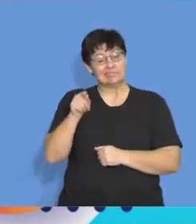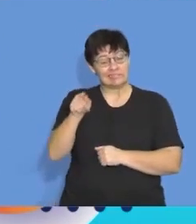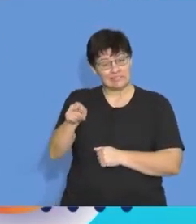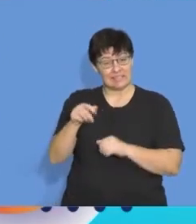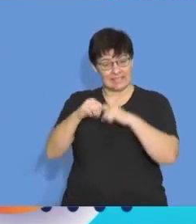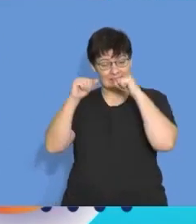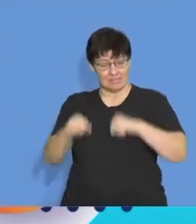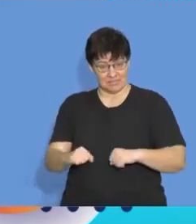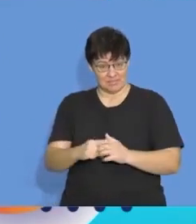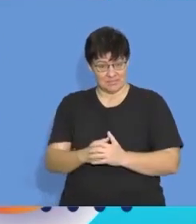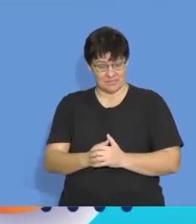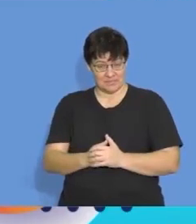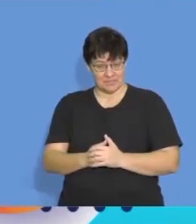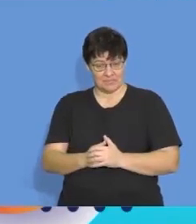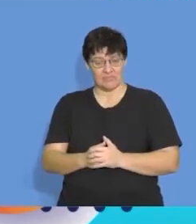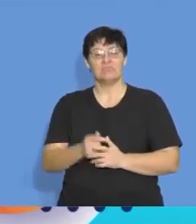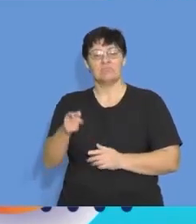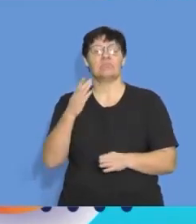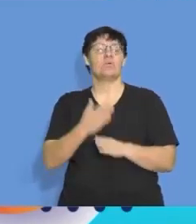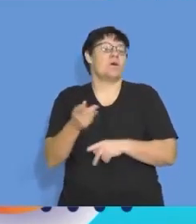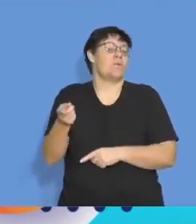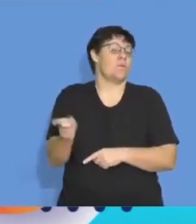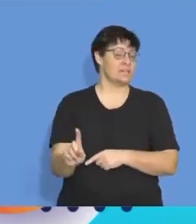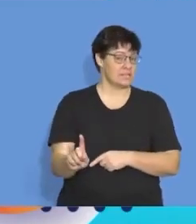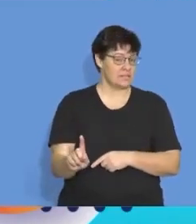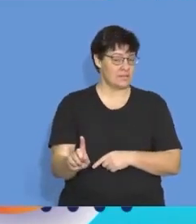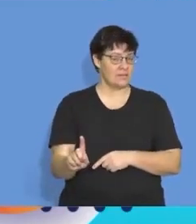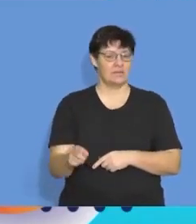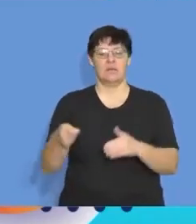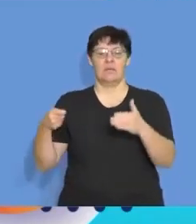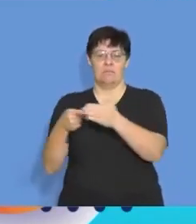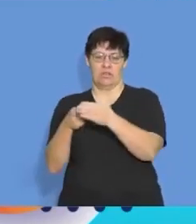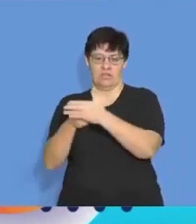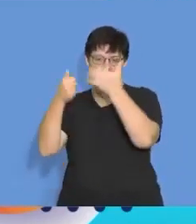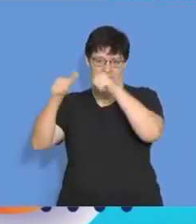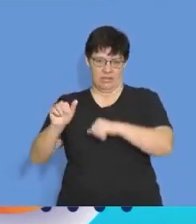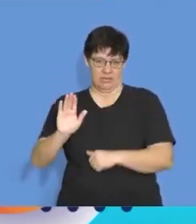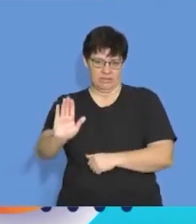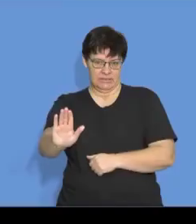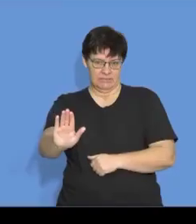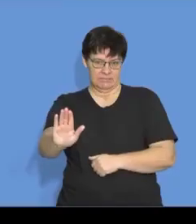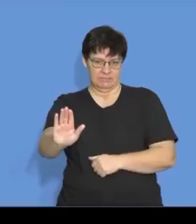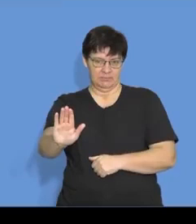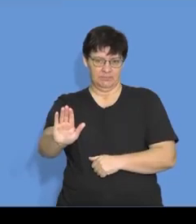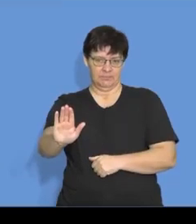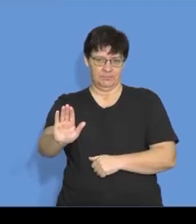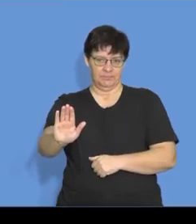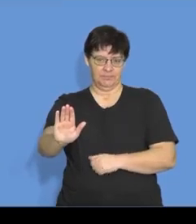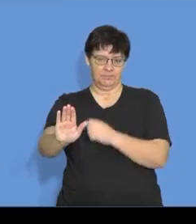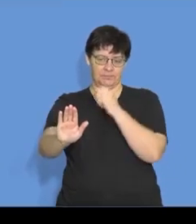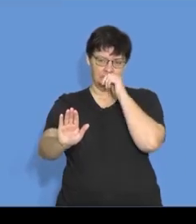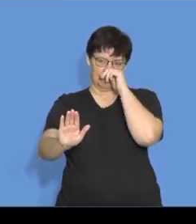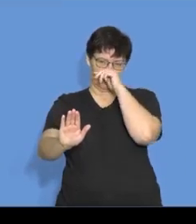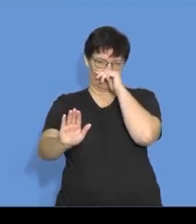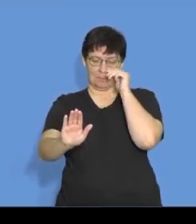system, immediately you're working with a purchaser's account. Right, if we now go on